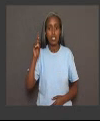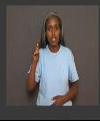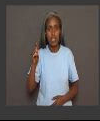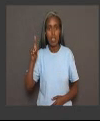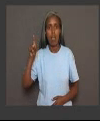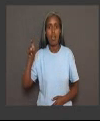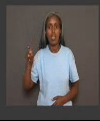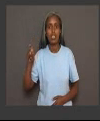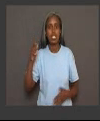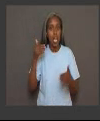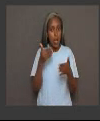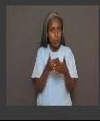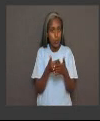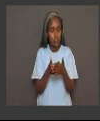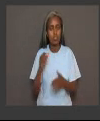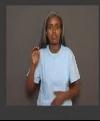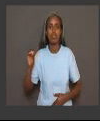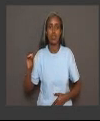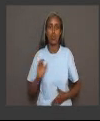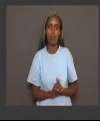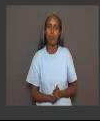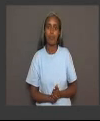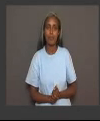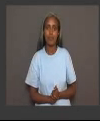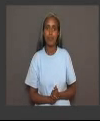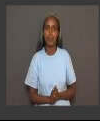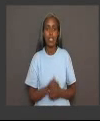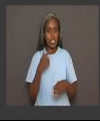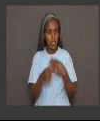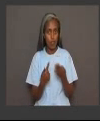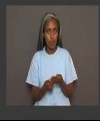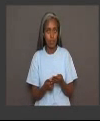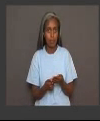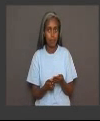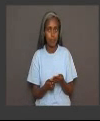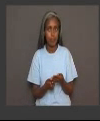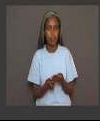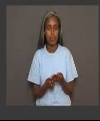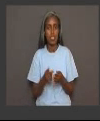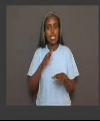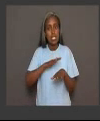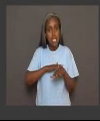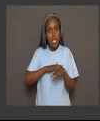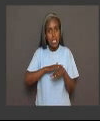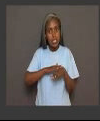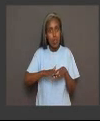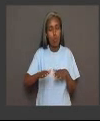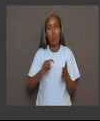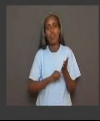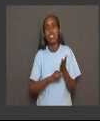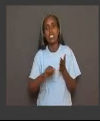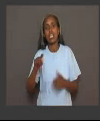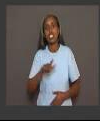x approaches 0. Therefore, the slope of the